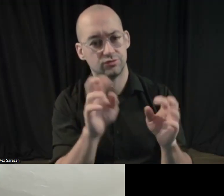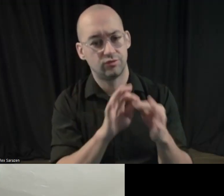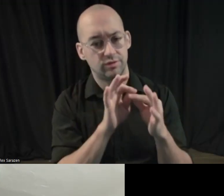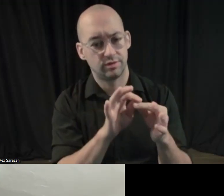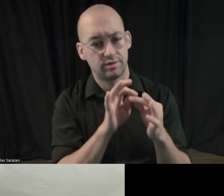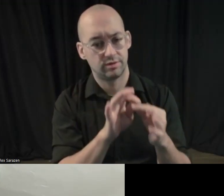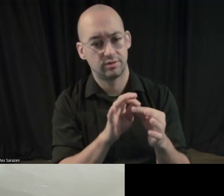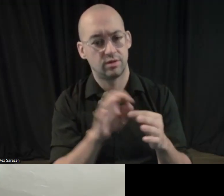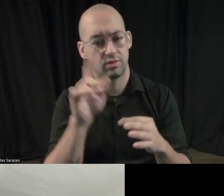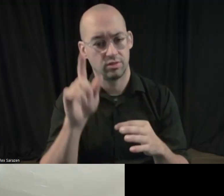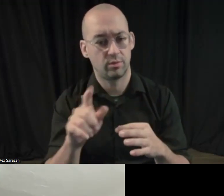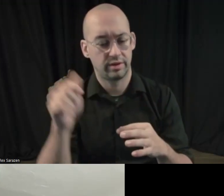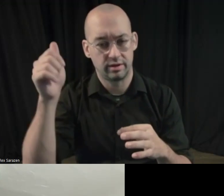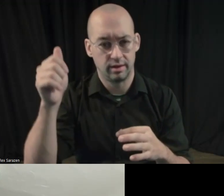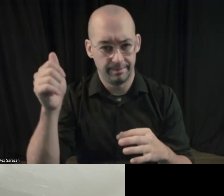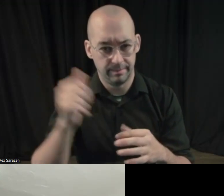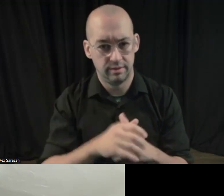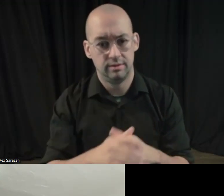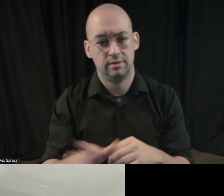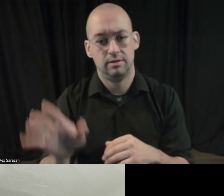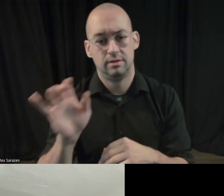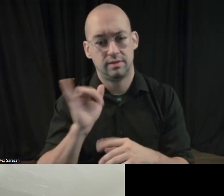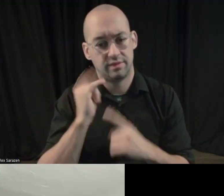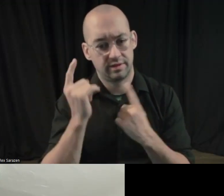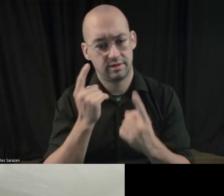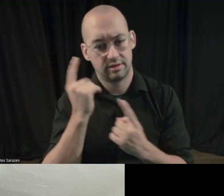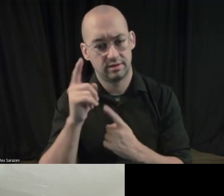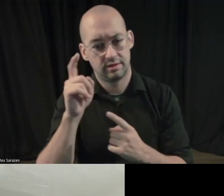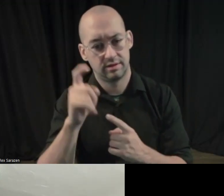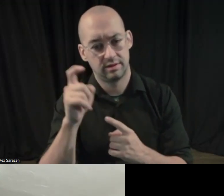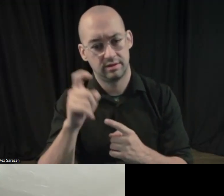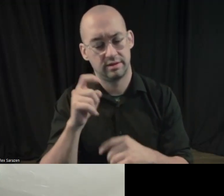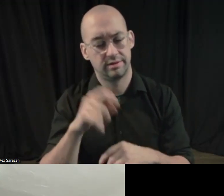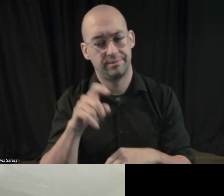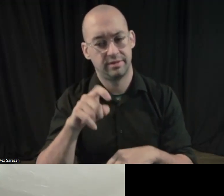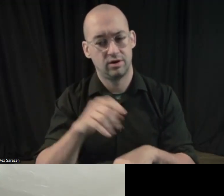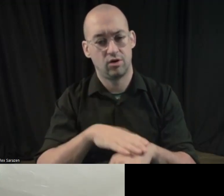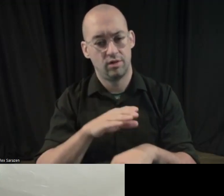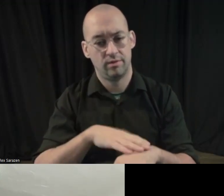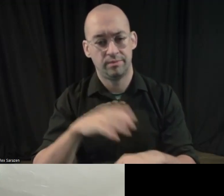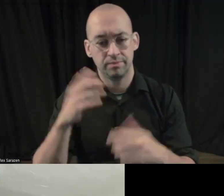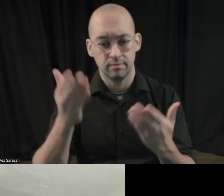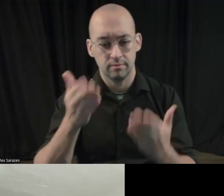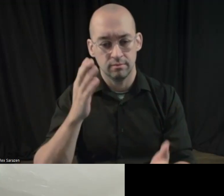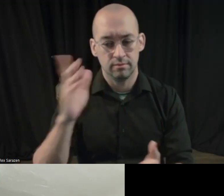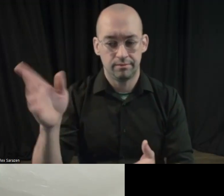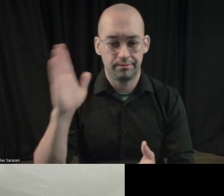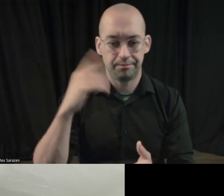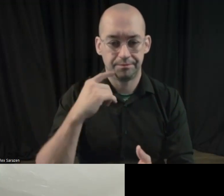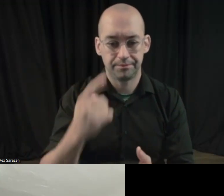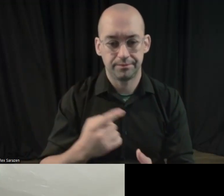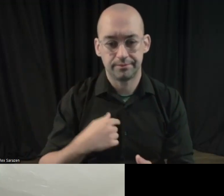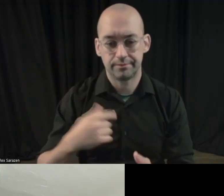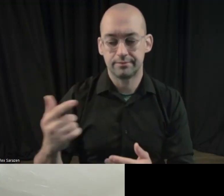to low income that I think we need to call out. And maybe Sarah's going to tell me it's called out in other places in the